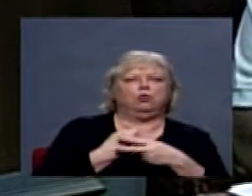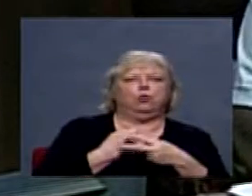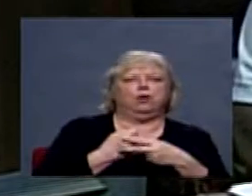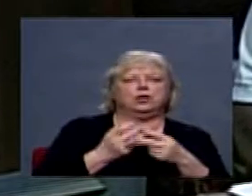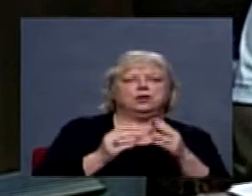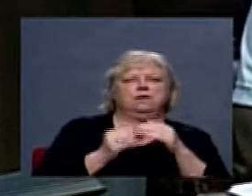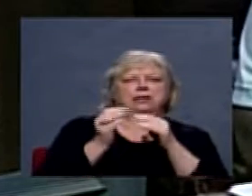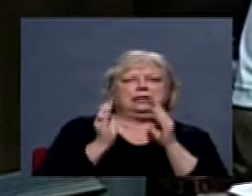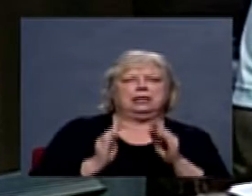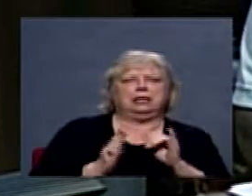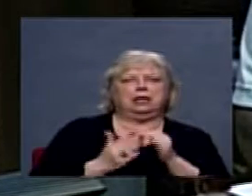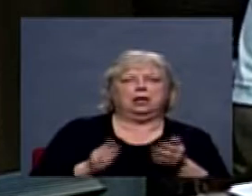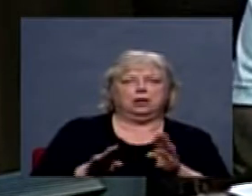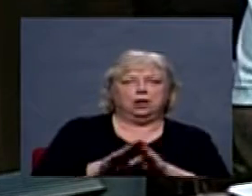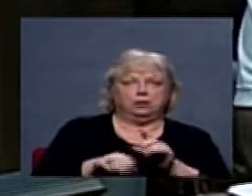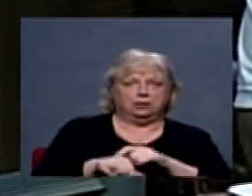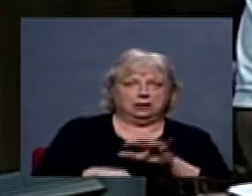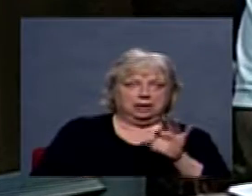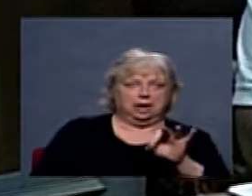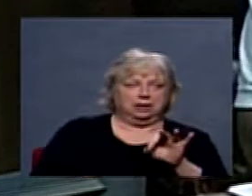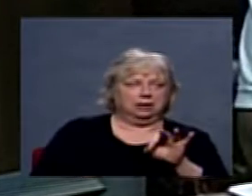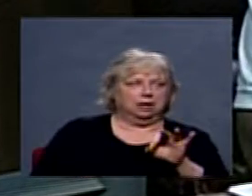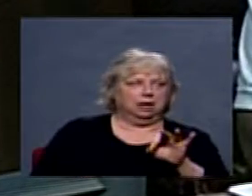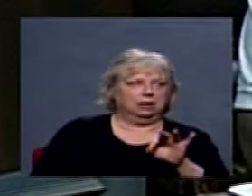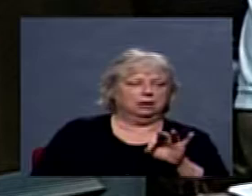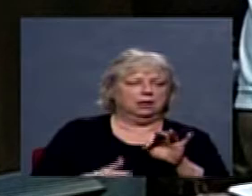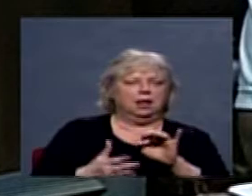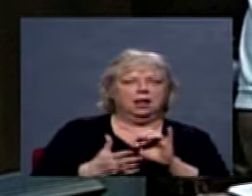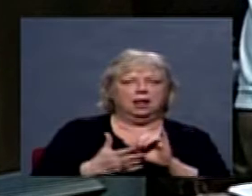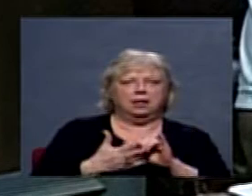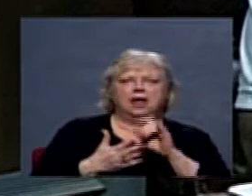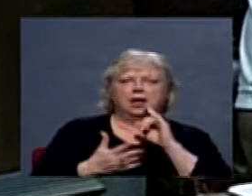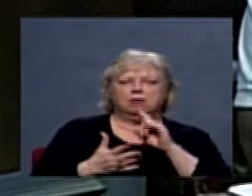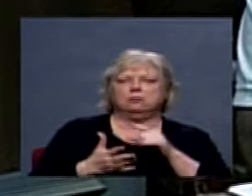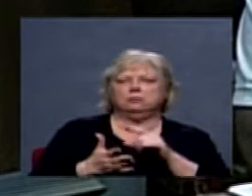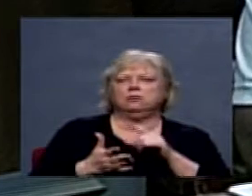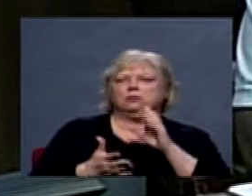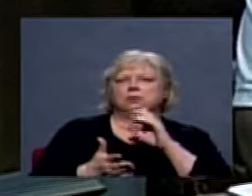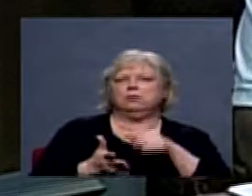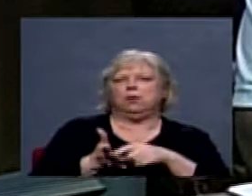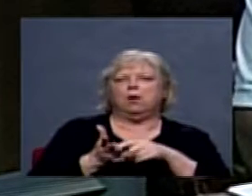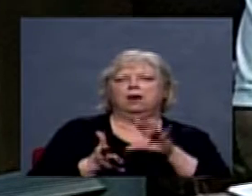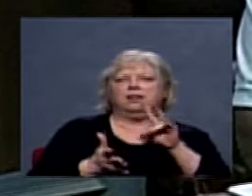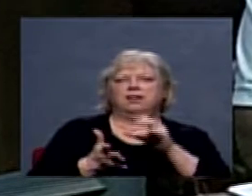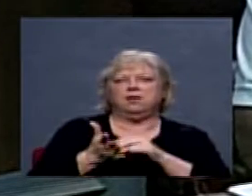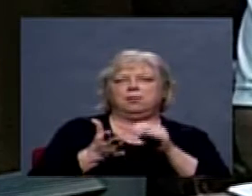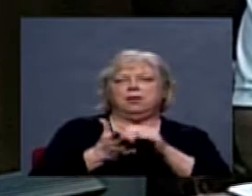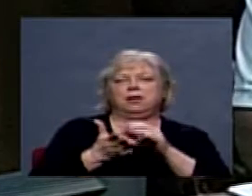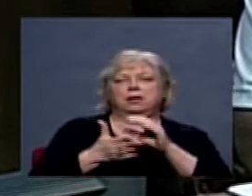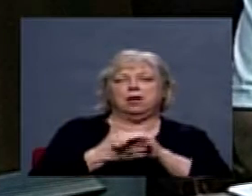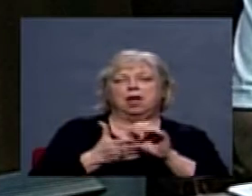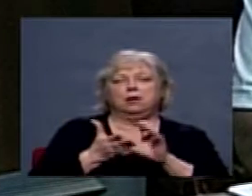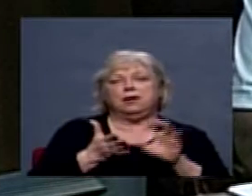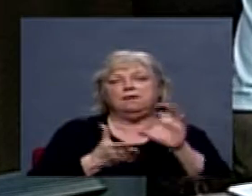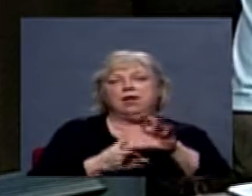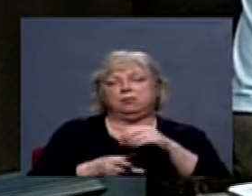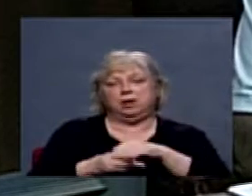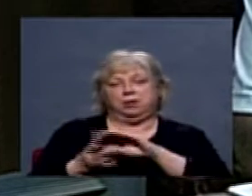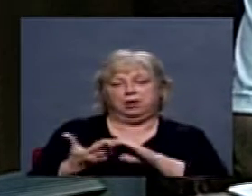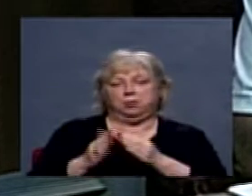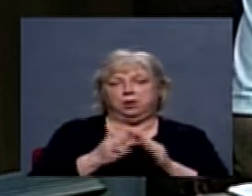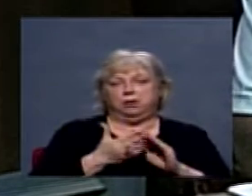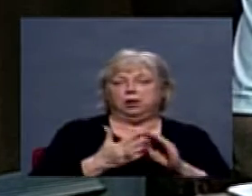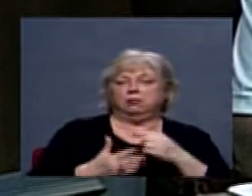that closes at 9, that is going to be a $7 million investment in our community. I welcome personally